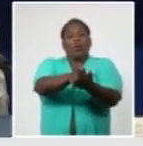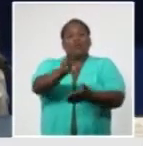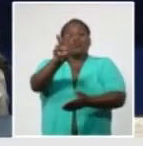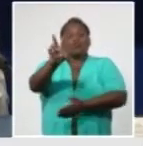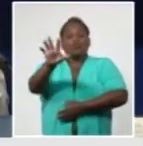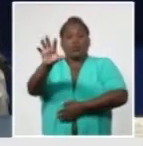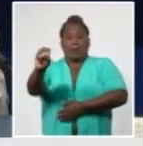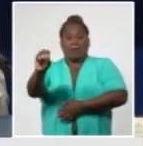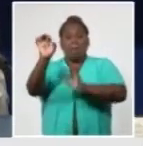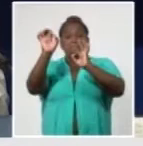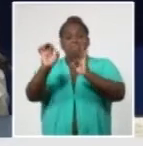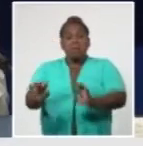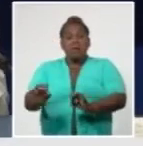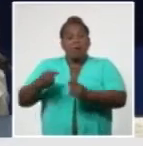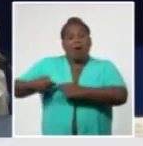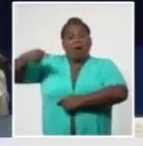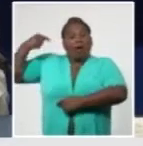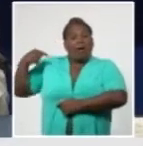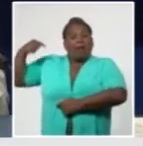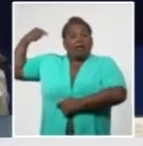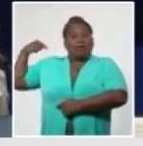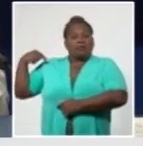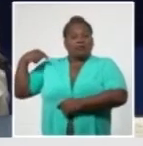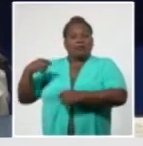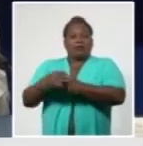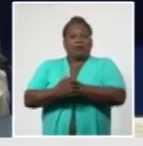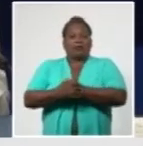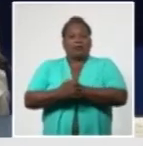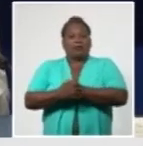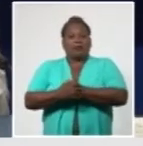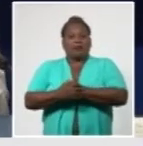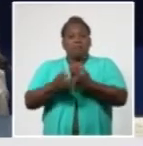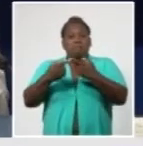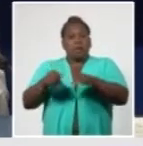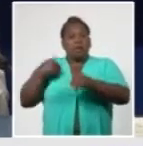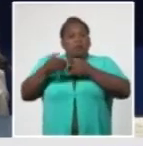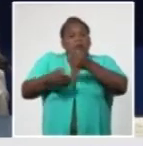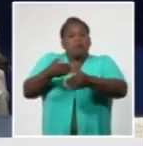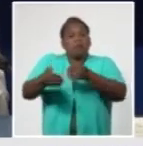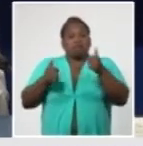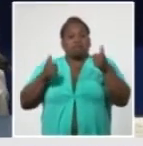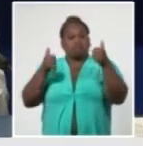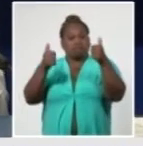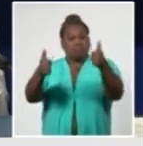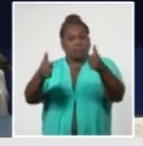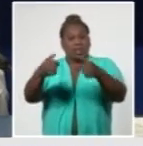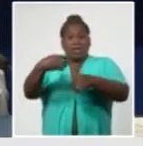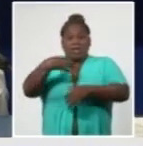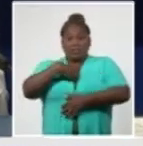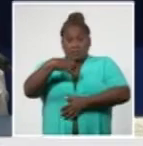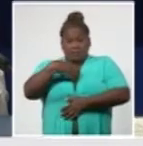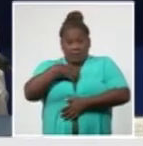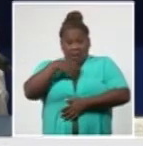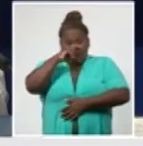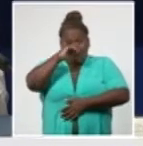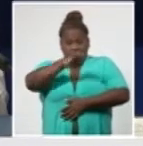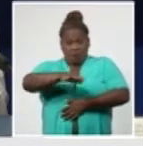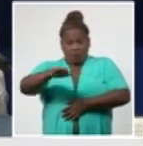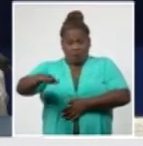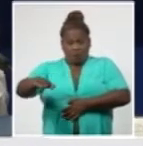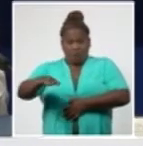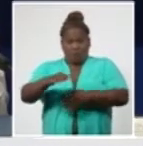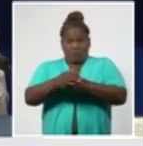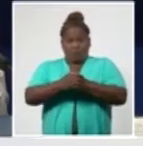We did not have any children diagnosed yesterday, and Cuba already has 250 children and adolescents who have been